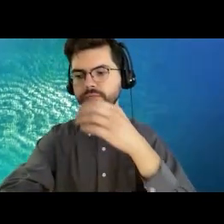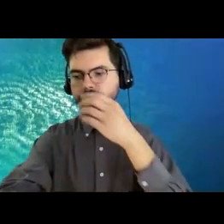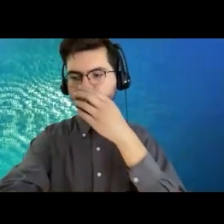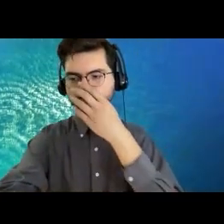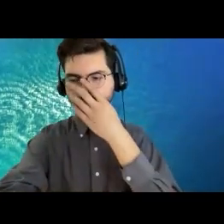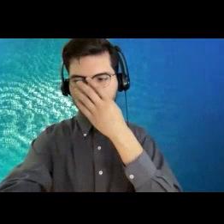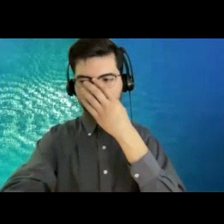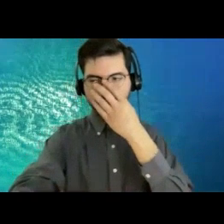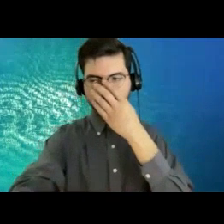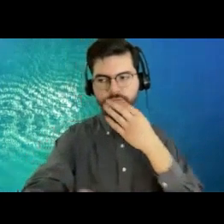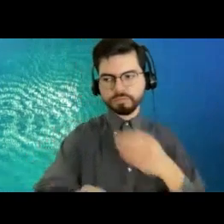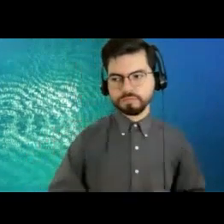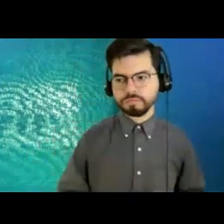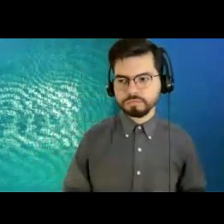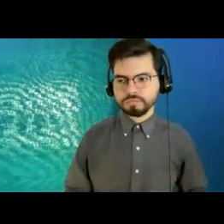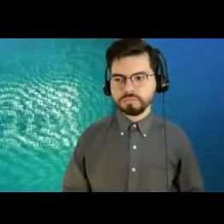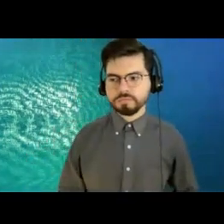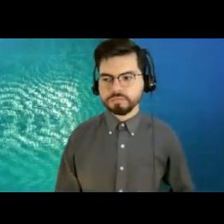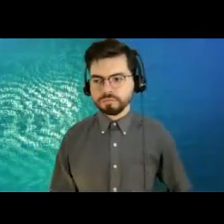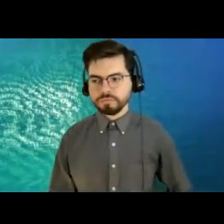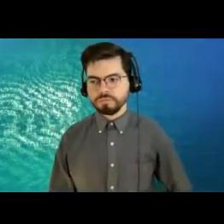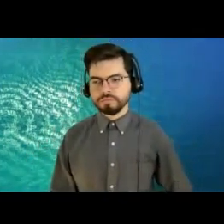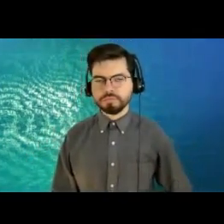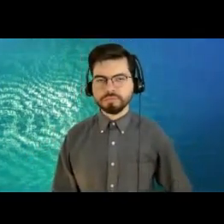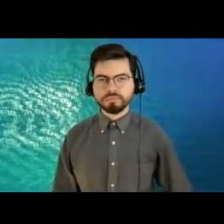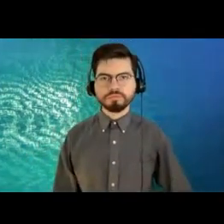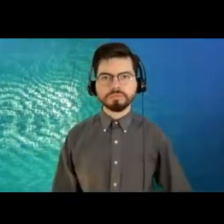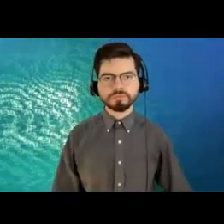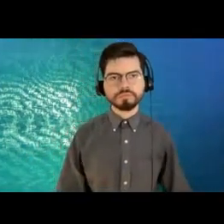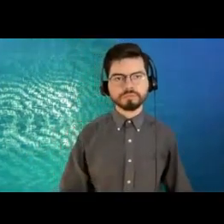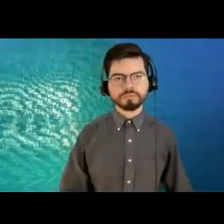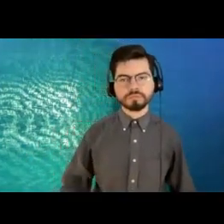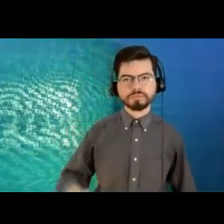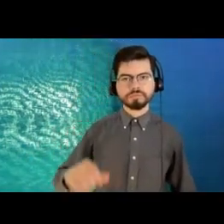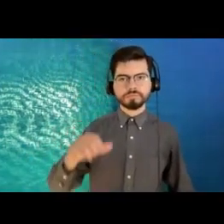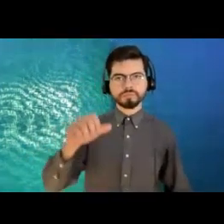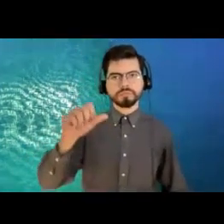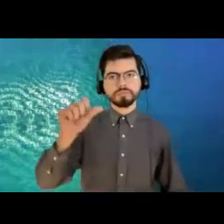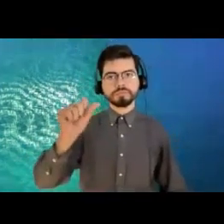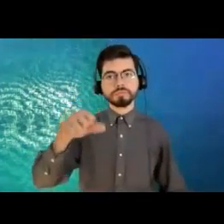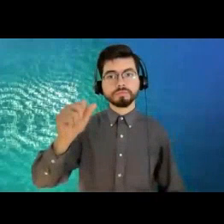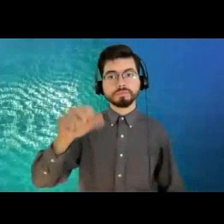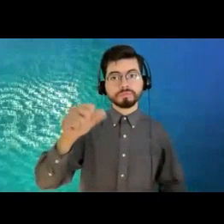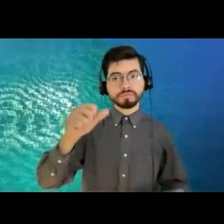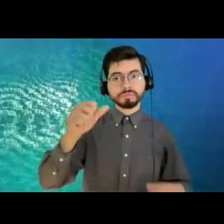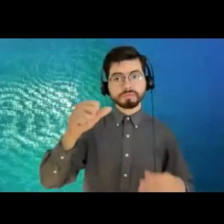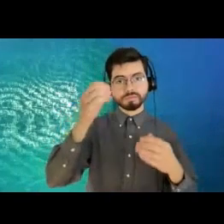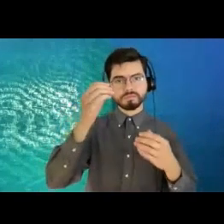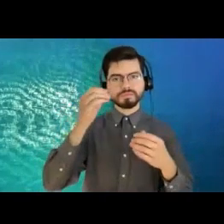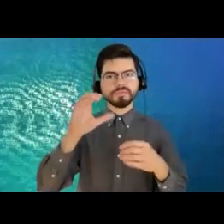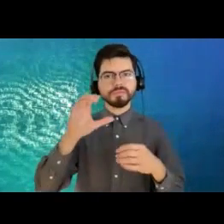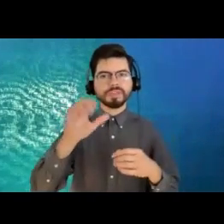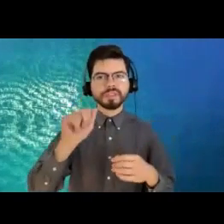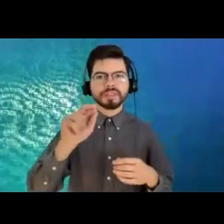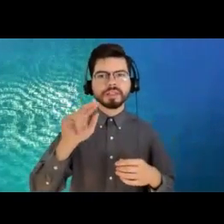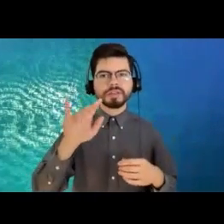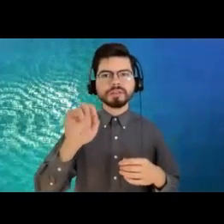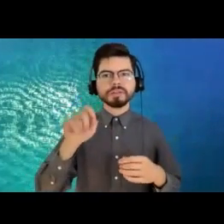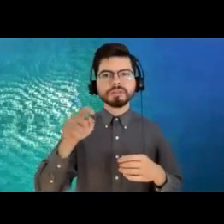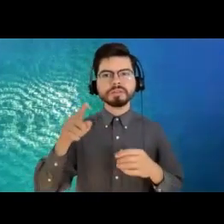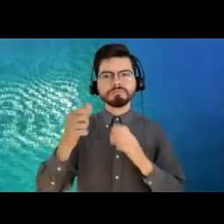that experience that we're talking about. Yeah, and that's, I think we're going to have Carrie Gunther's on the agenda